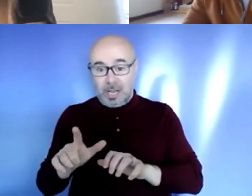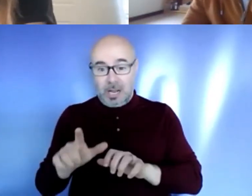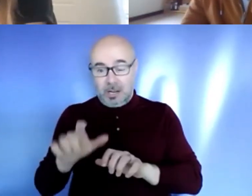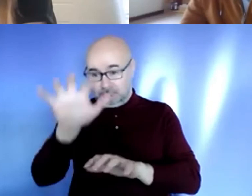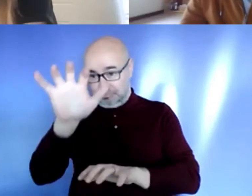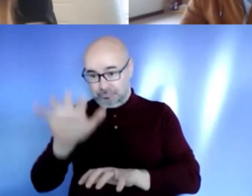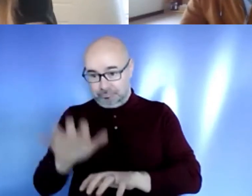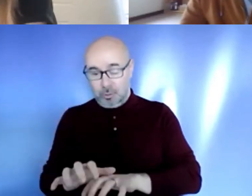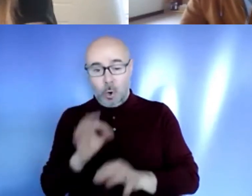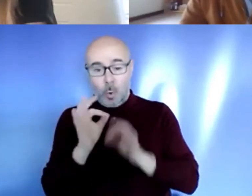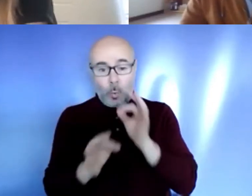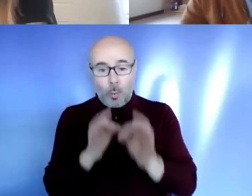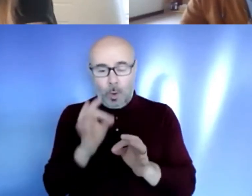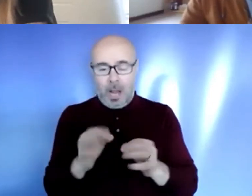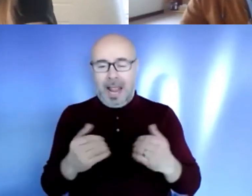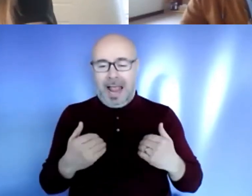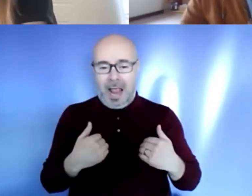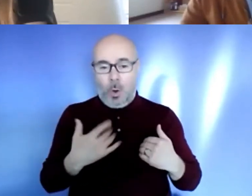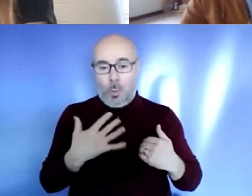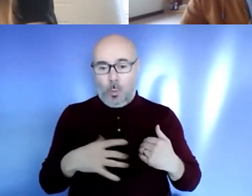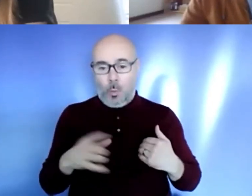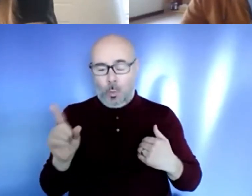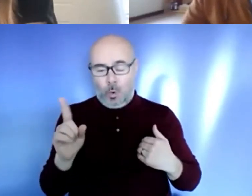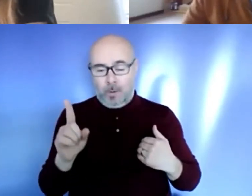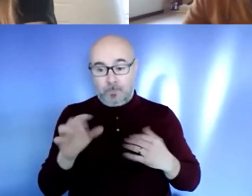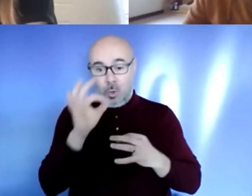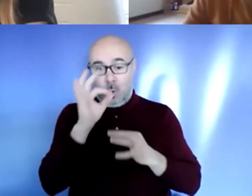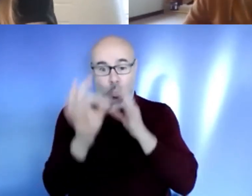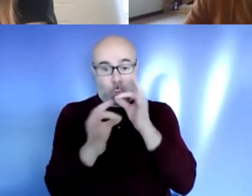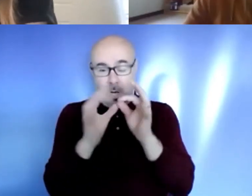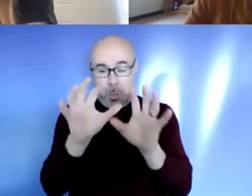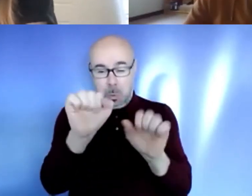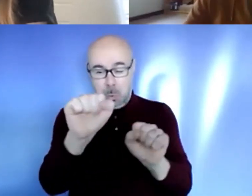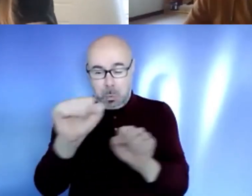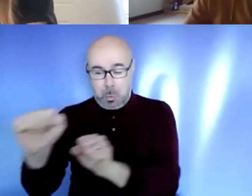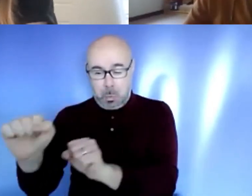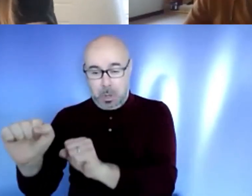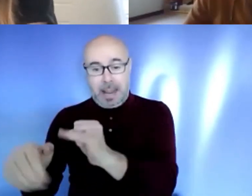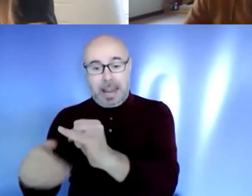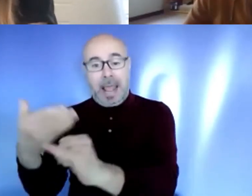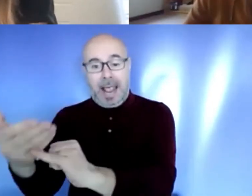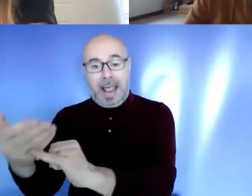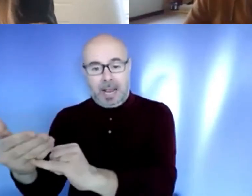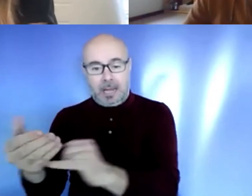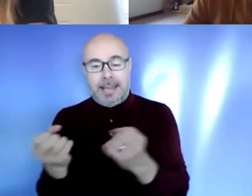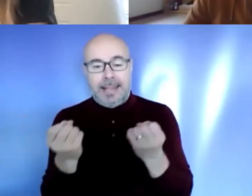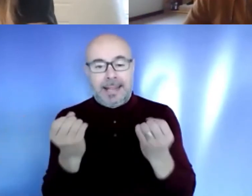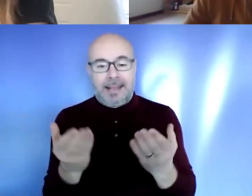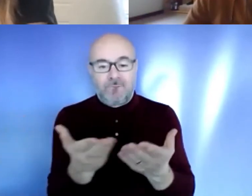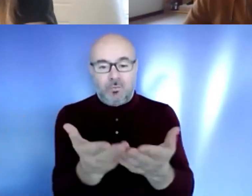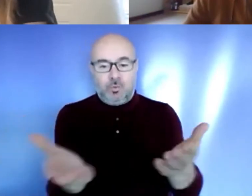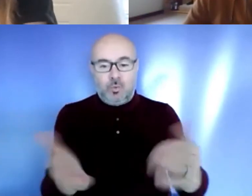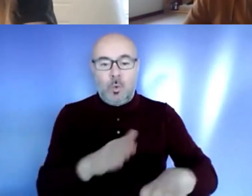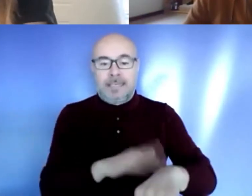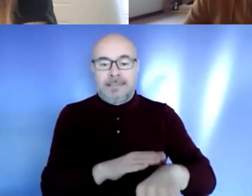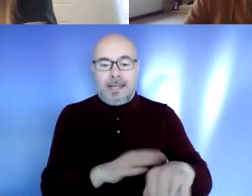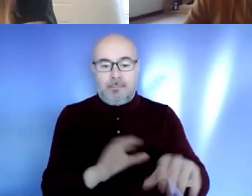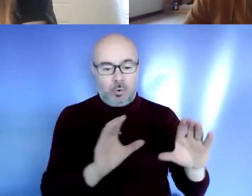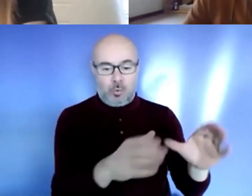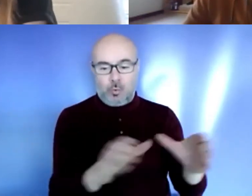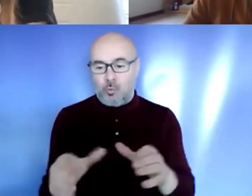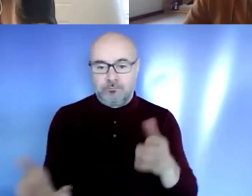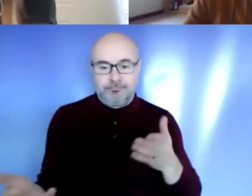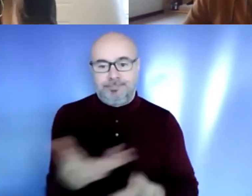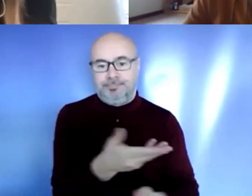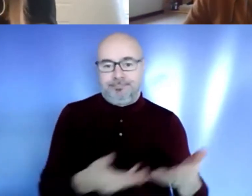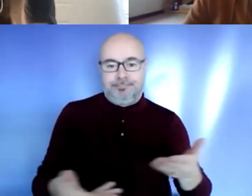our discussion groups, and we'll come back to the questions at the end, or at least give the presenters the chance to come back to you at a later date. So